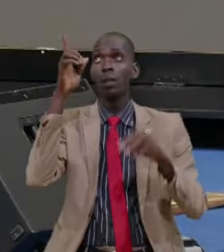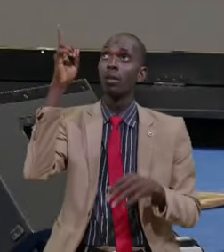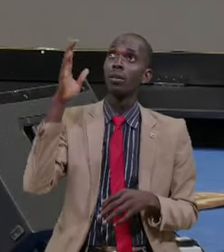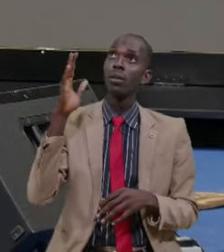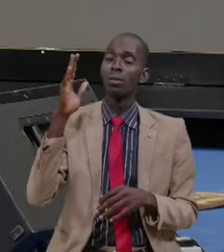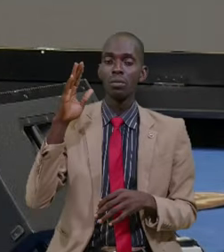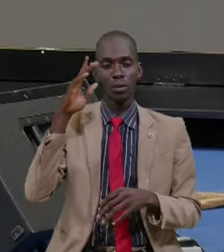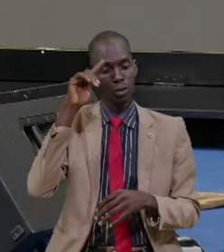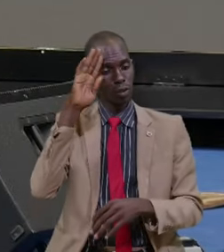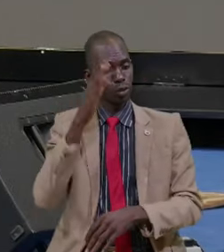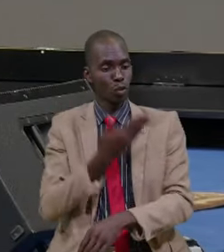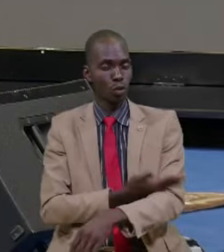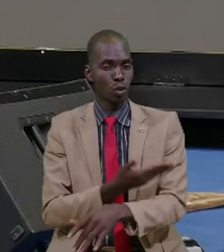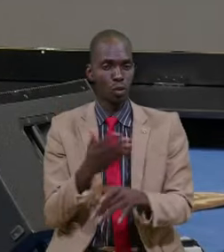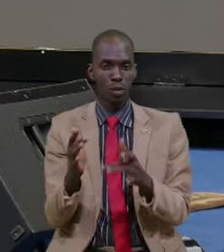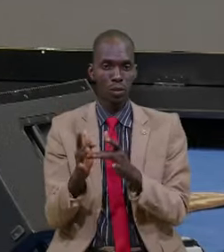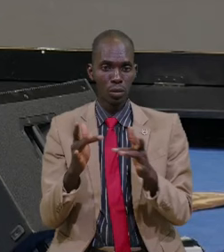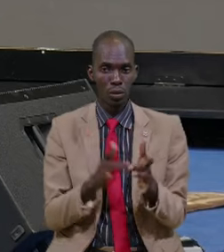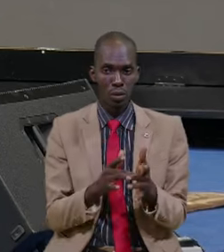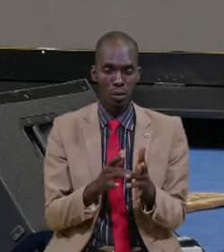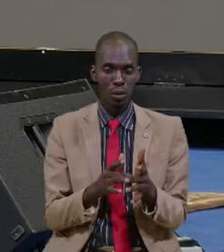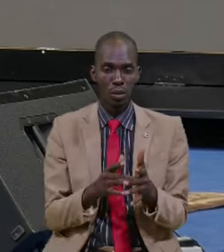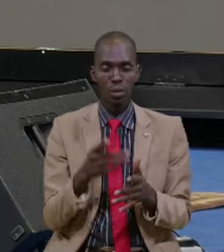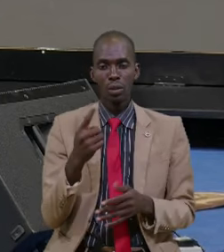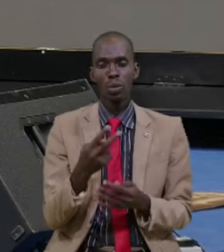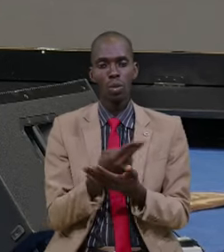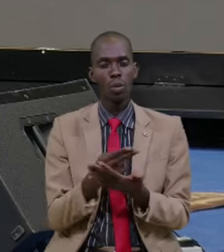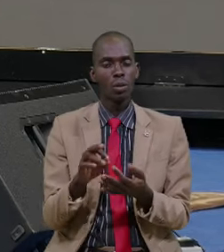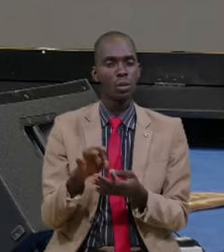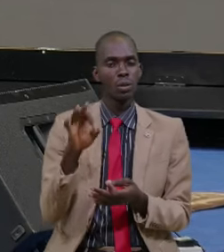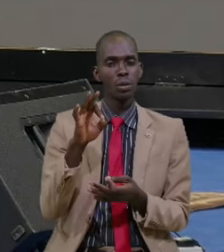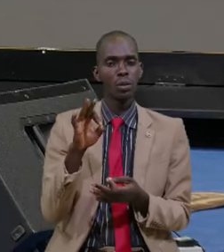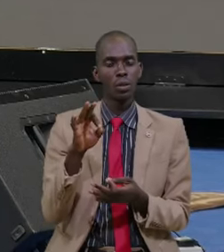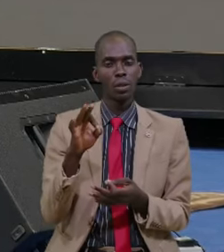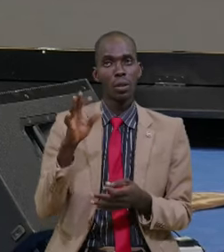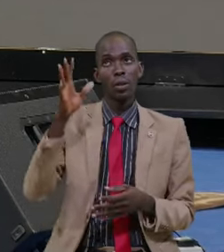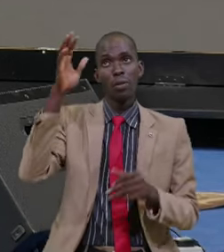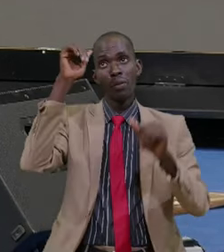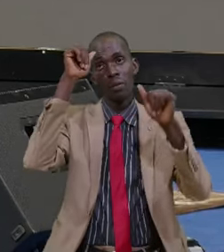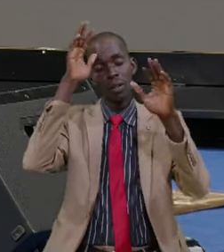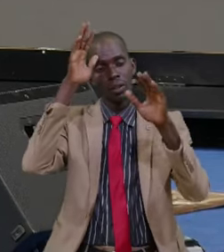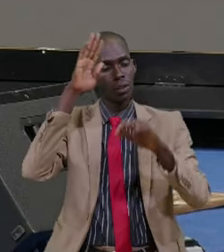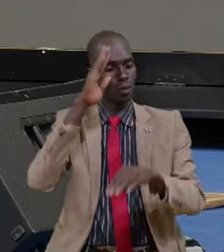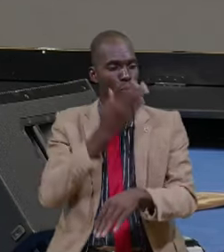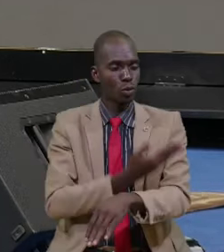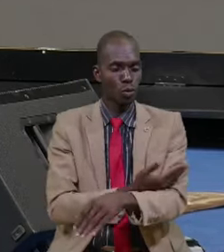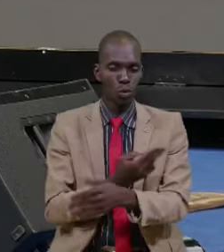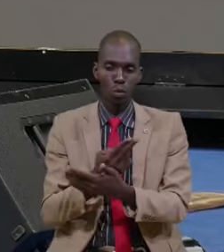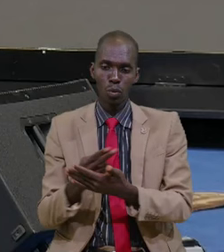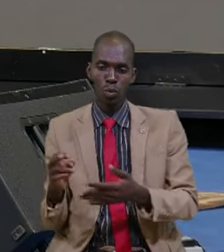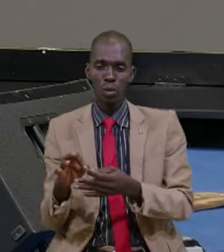Son, Jesus, the Holy Ghost, Father, Son, Holy Ghost,